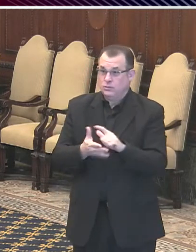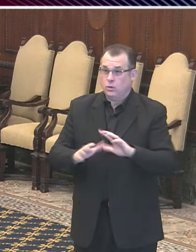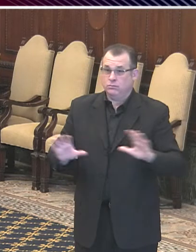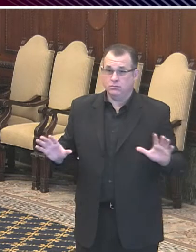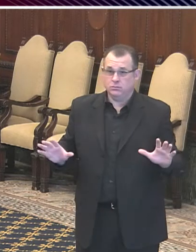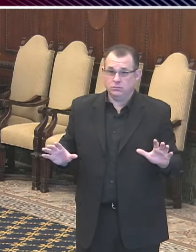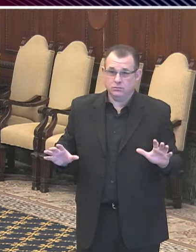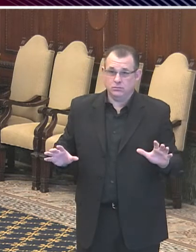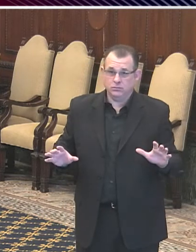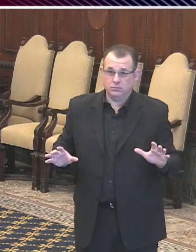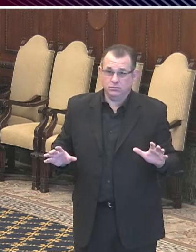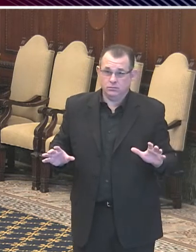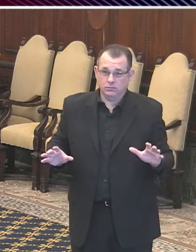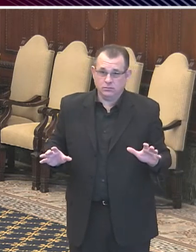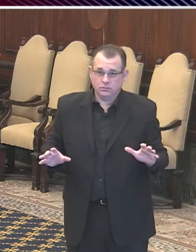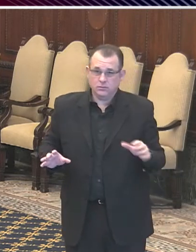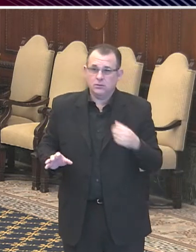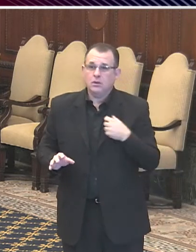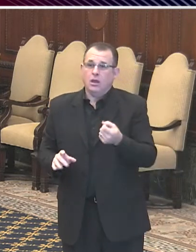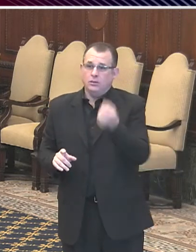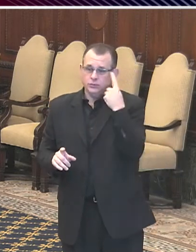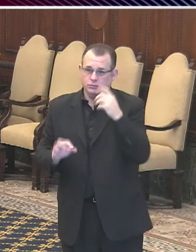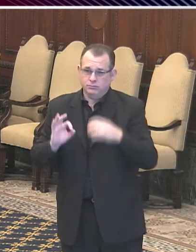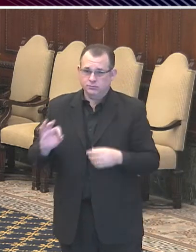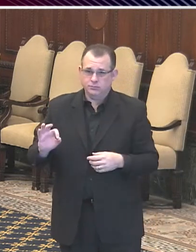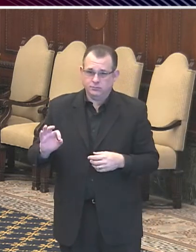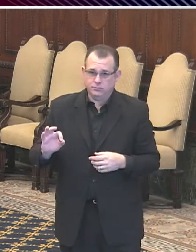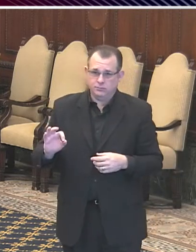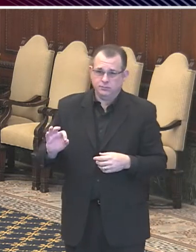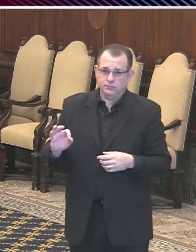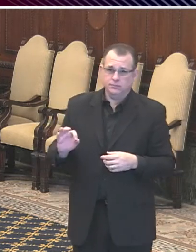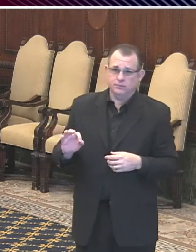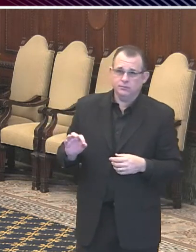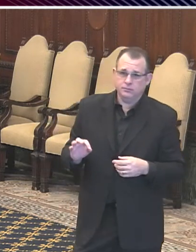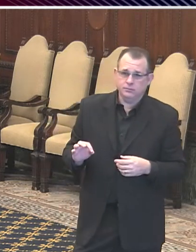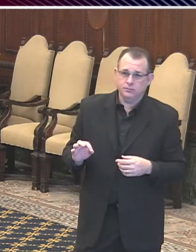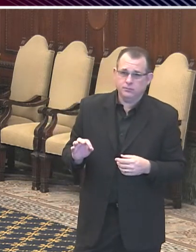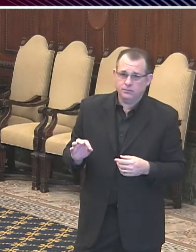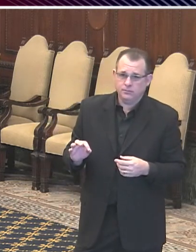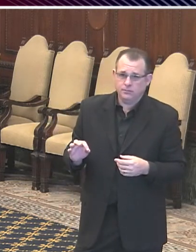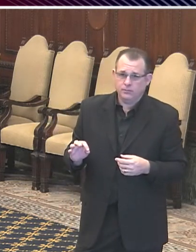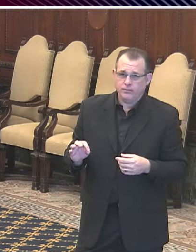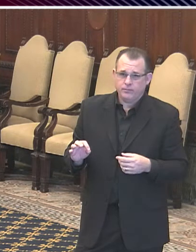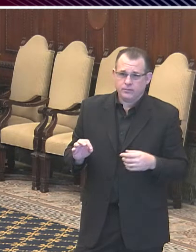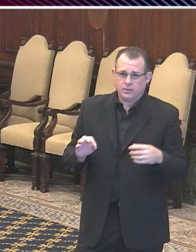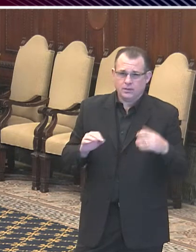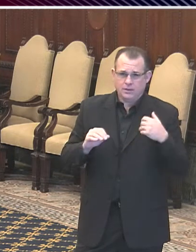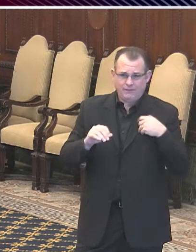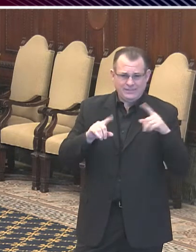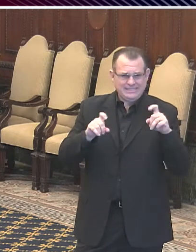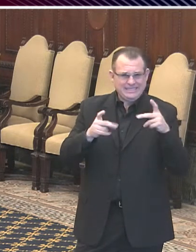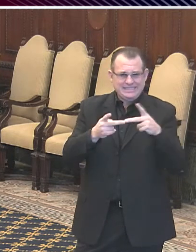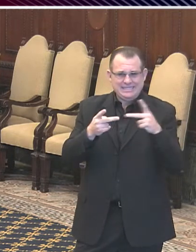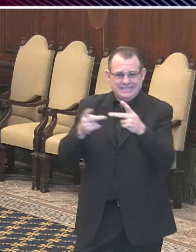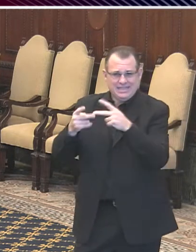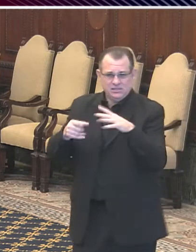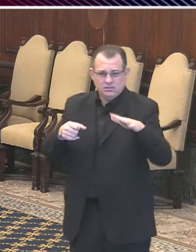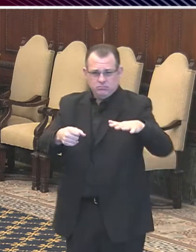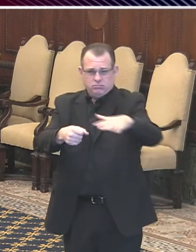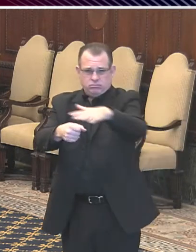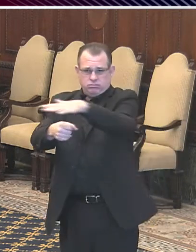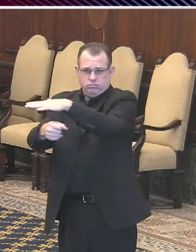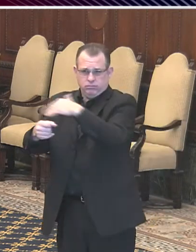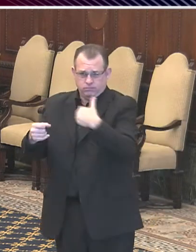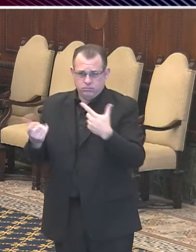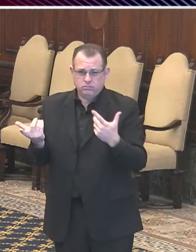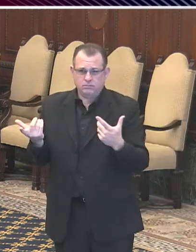Gotcha. Okay, and on the testing sites, sorry, I'm just relaying a question here. Does the